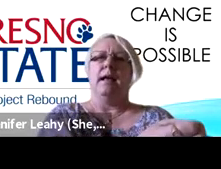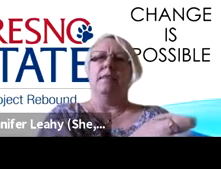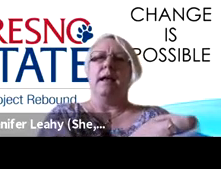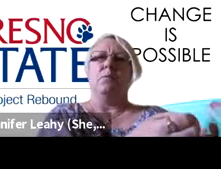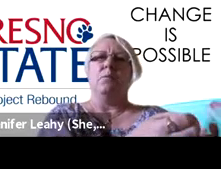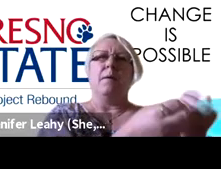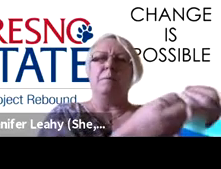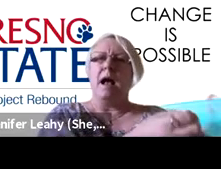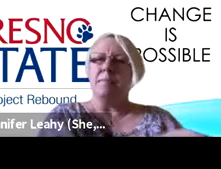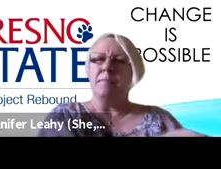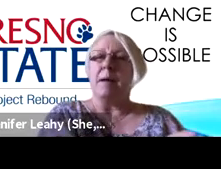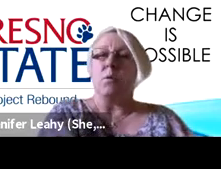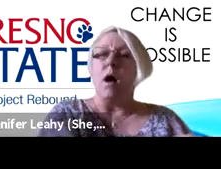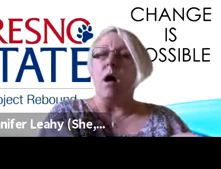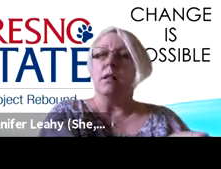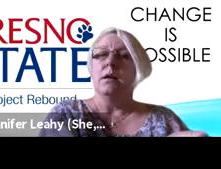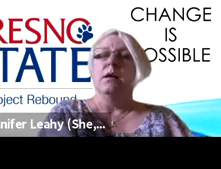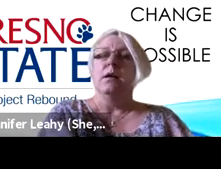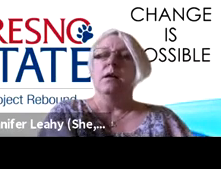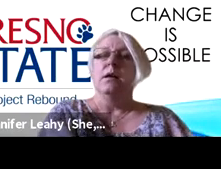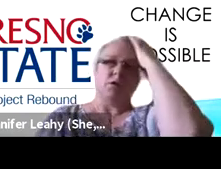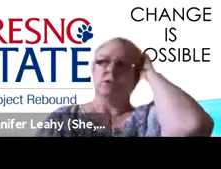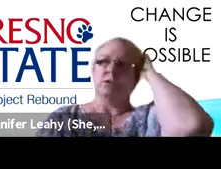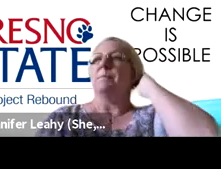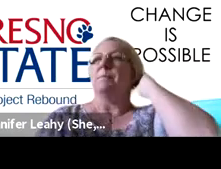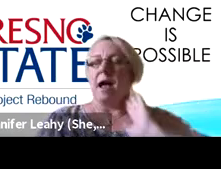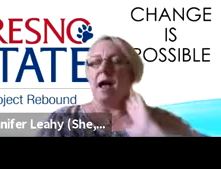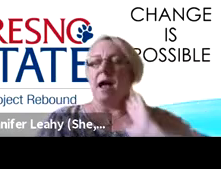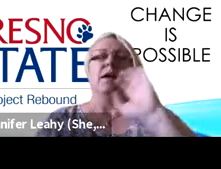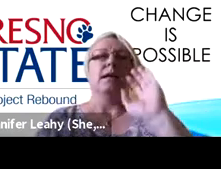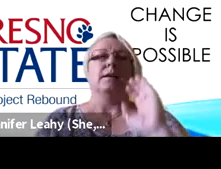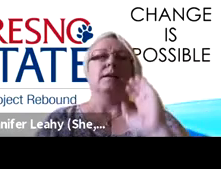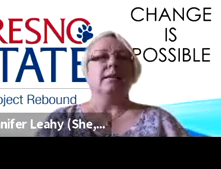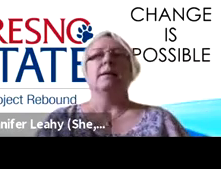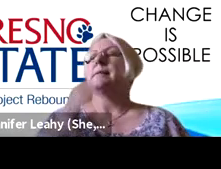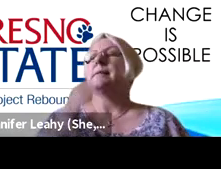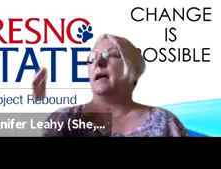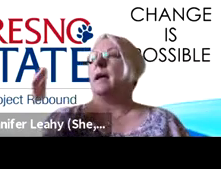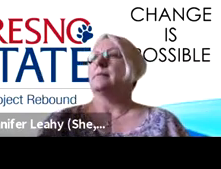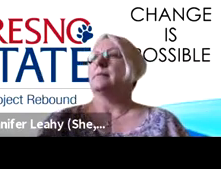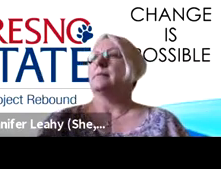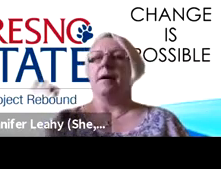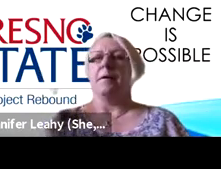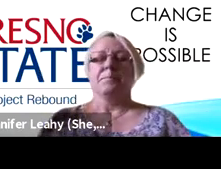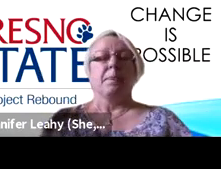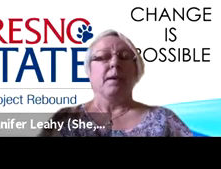thing that would become that brick wall, Arnold and myself and Alex and